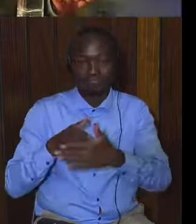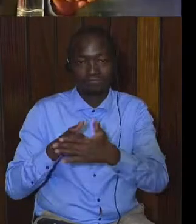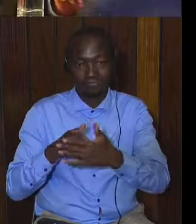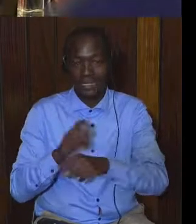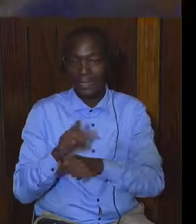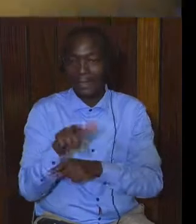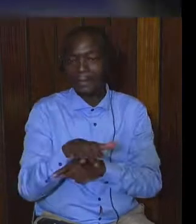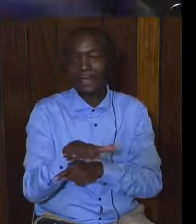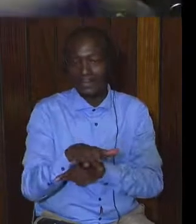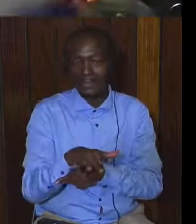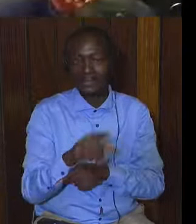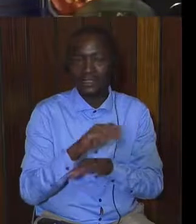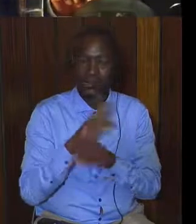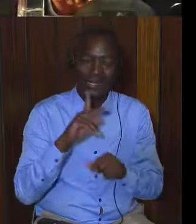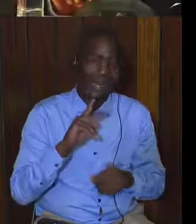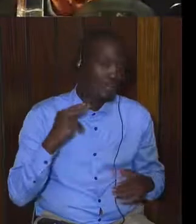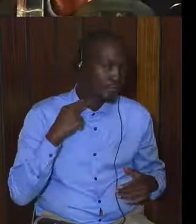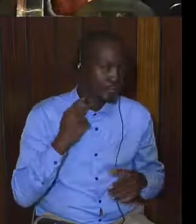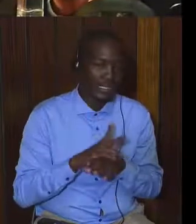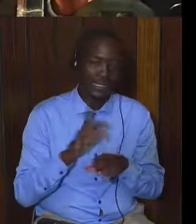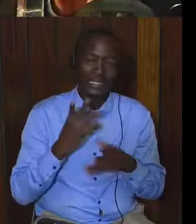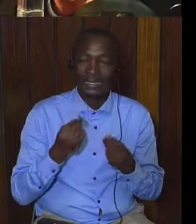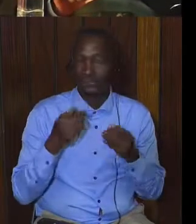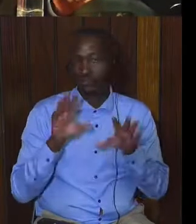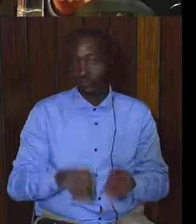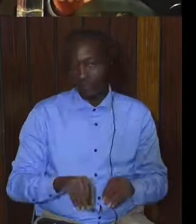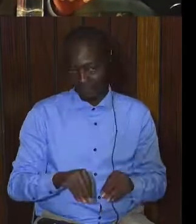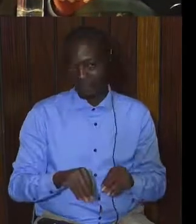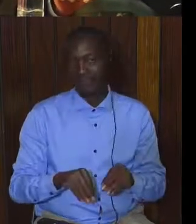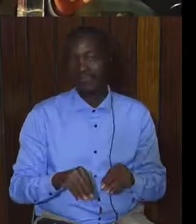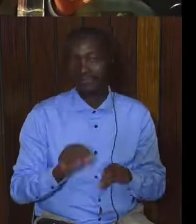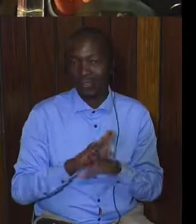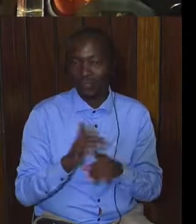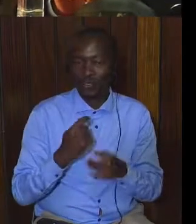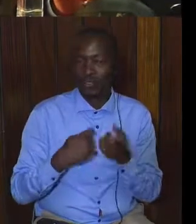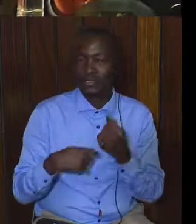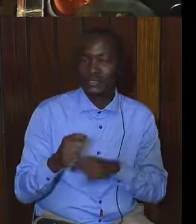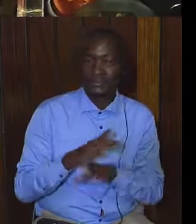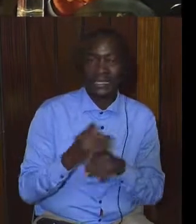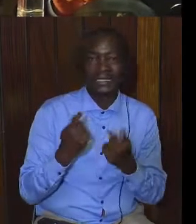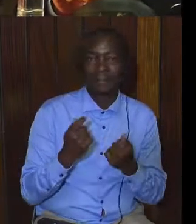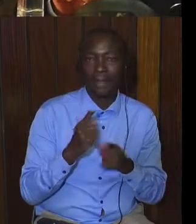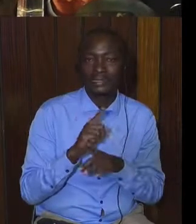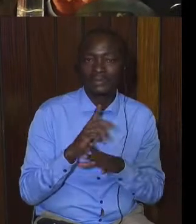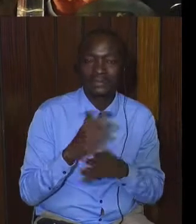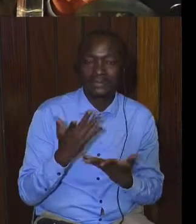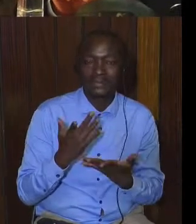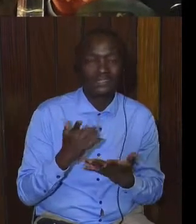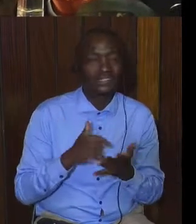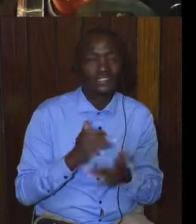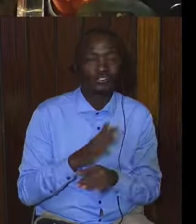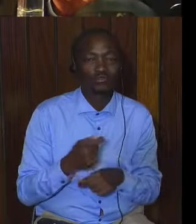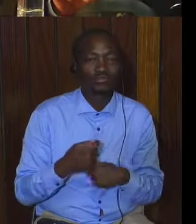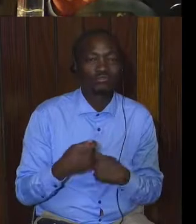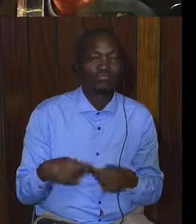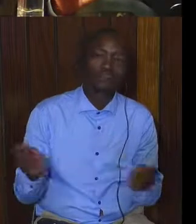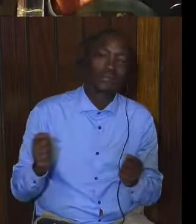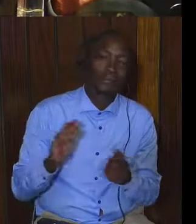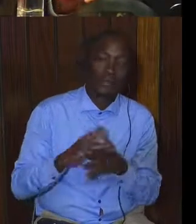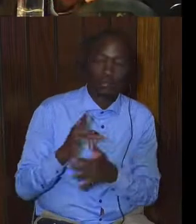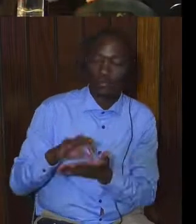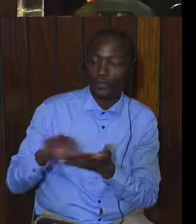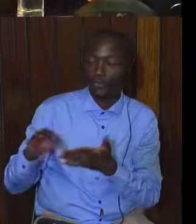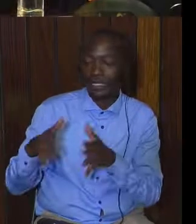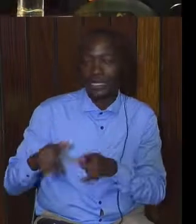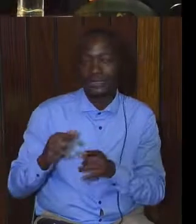them, we will unfortunately have to stop. We will not spend money unnecessarily to pay the contractor in terms of